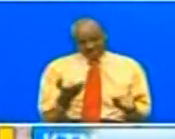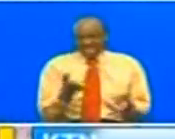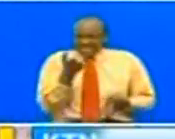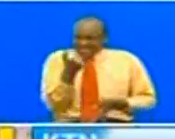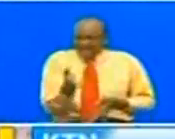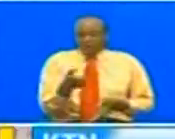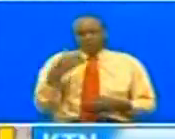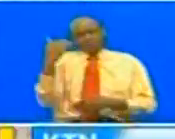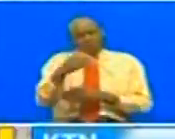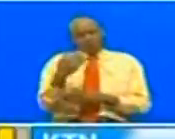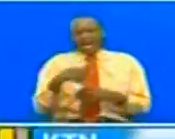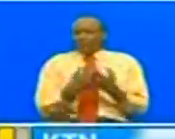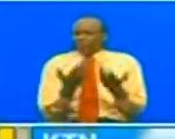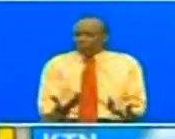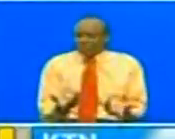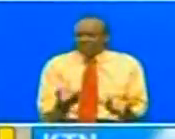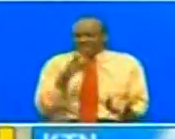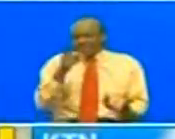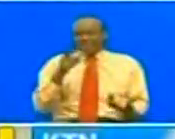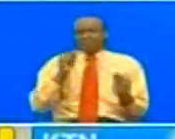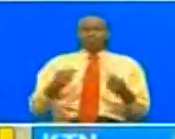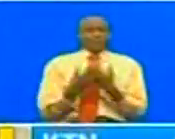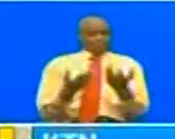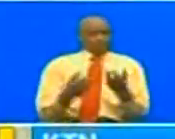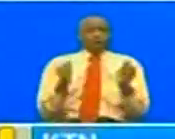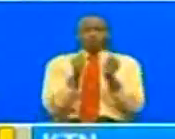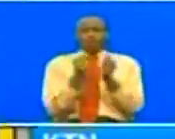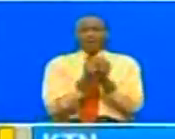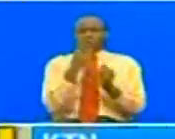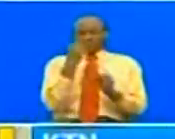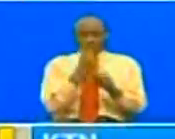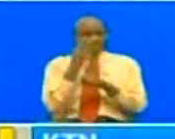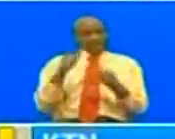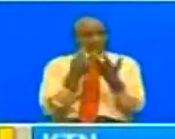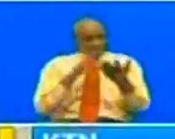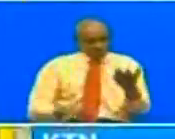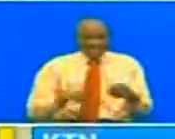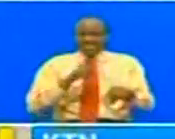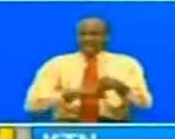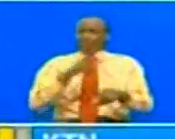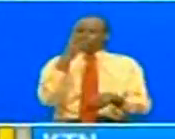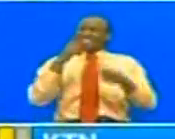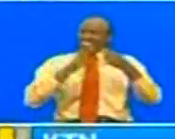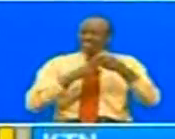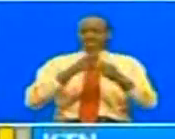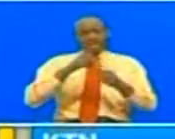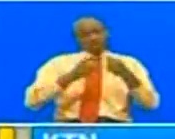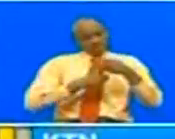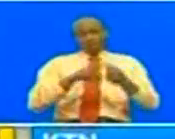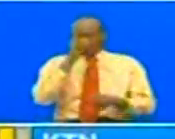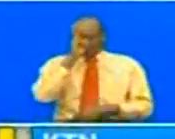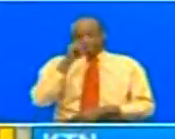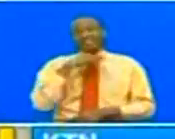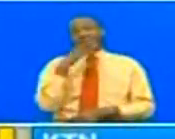first indication of how bad the bloodletting could get came in October of 2014, when 26 police officers were killed after they were